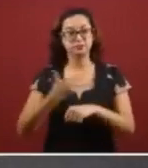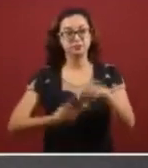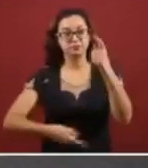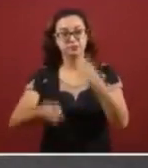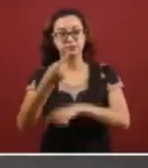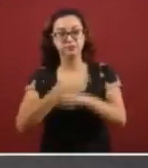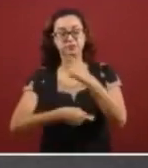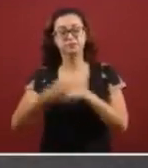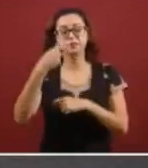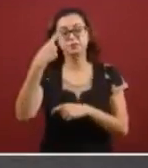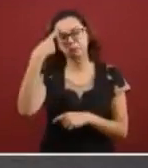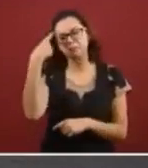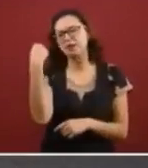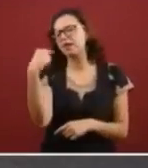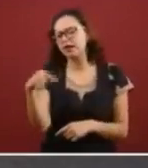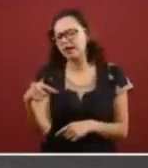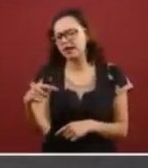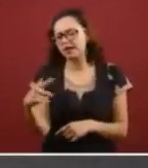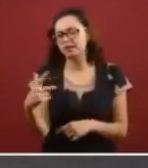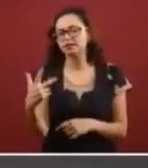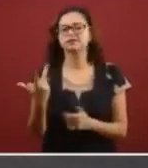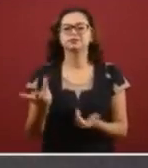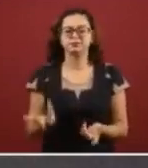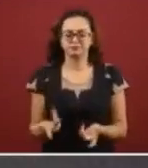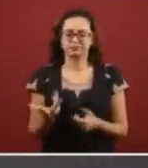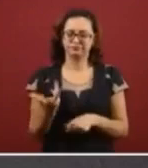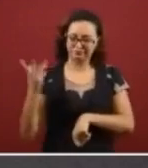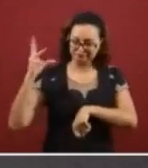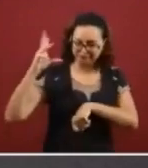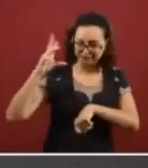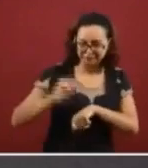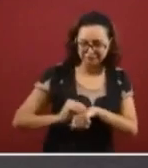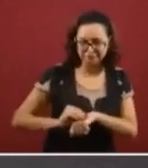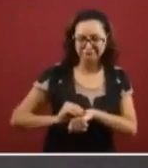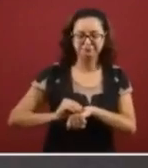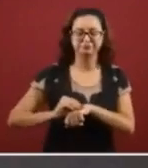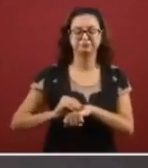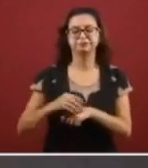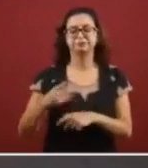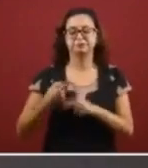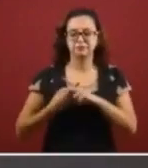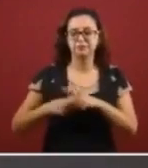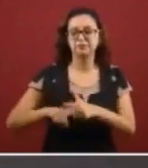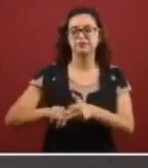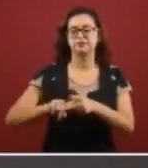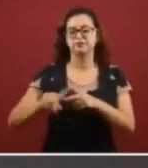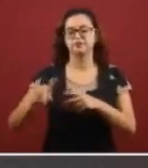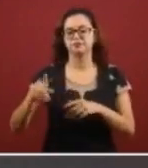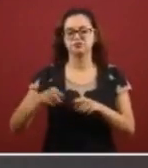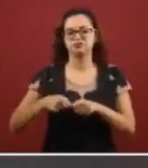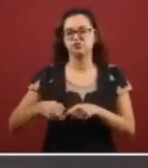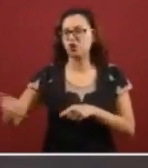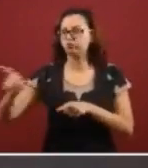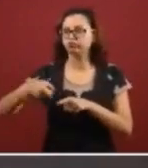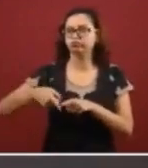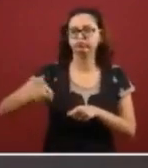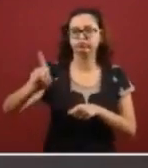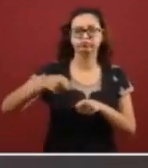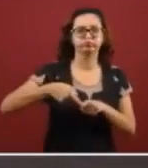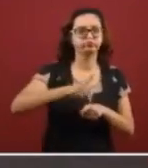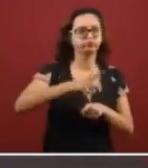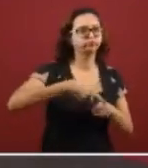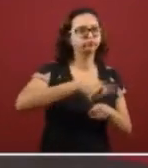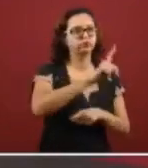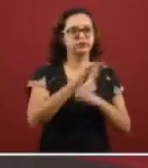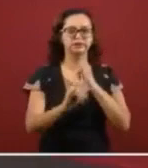for counting con on the concession y poder dar el and